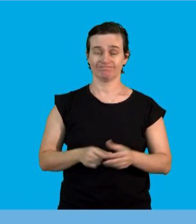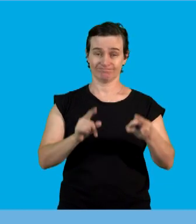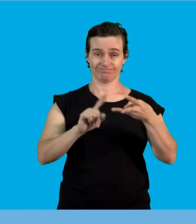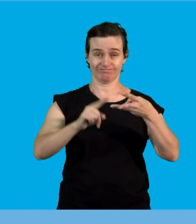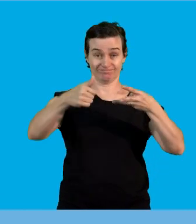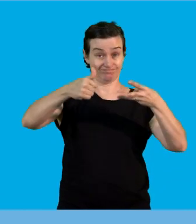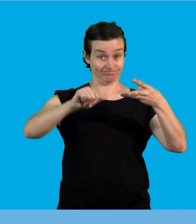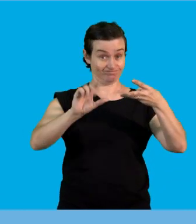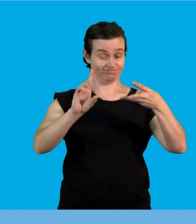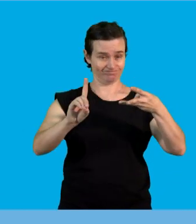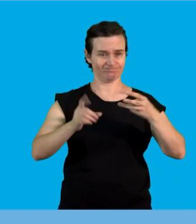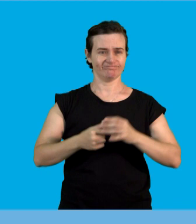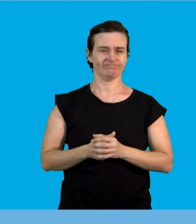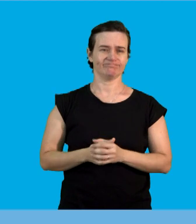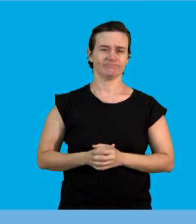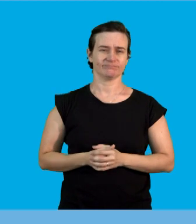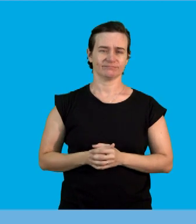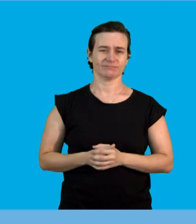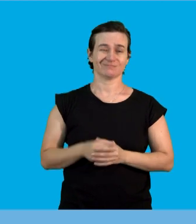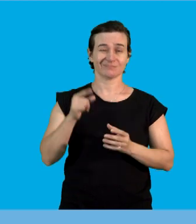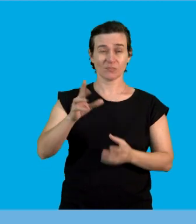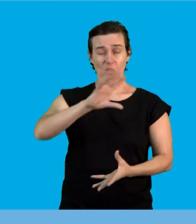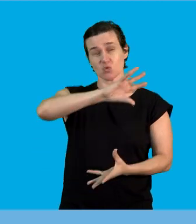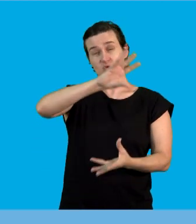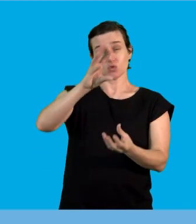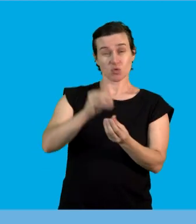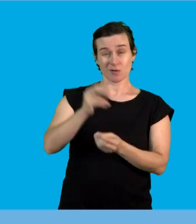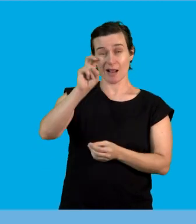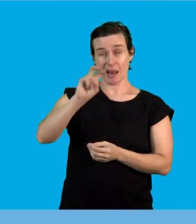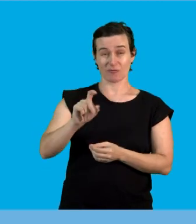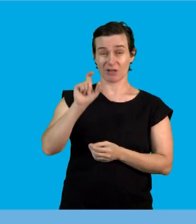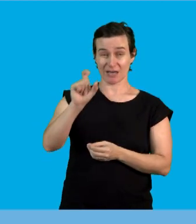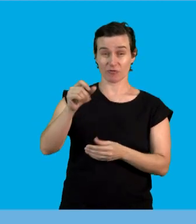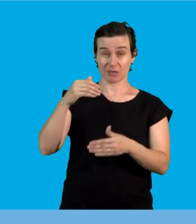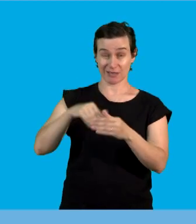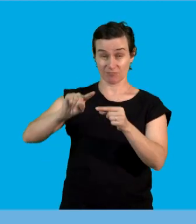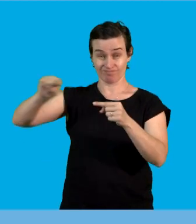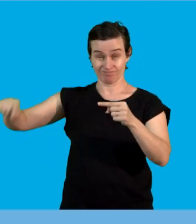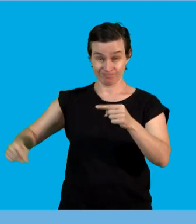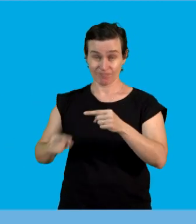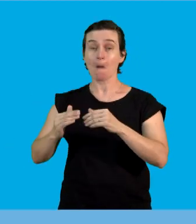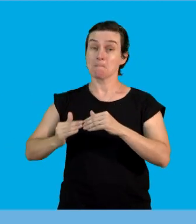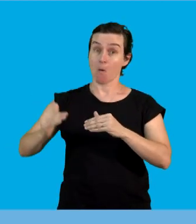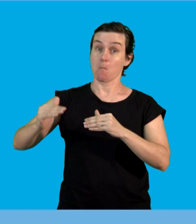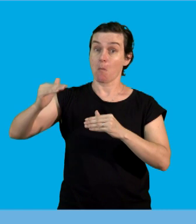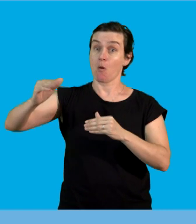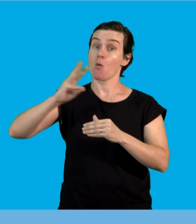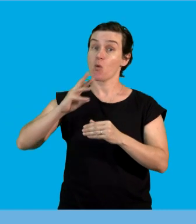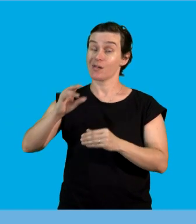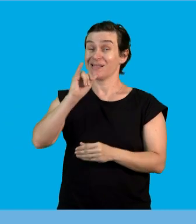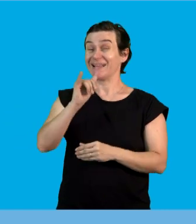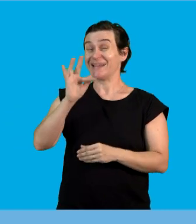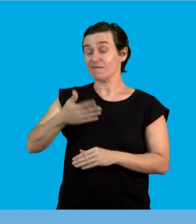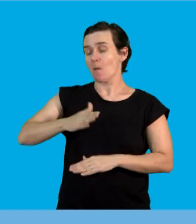Moving right along, the total current in a circuit increases as more and more resistors